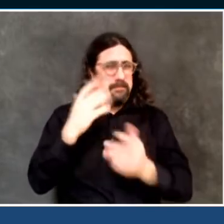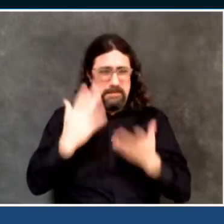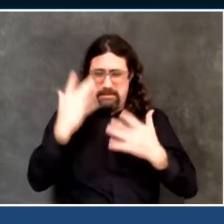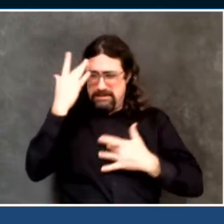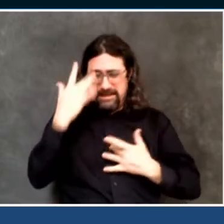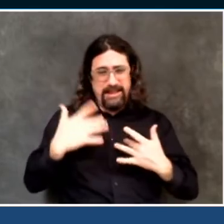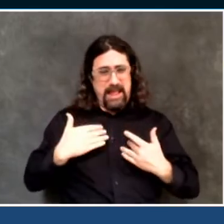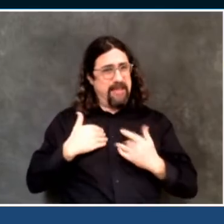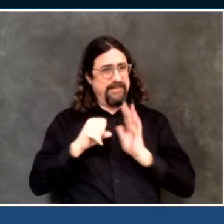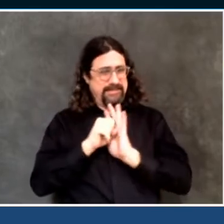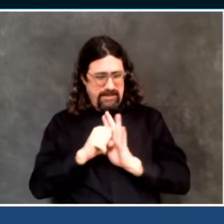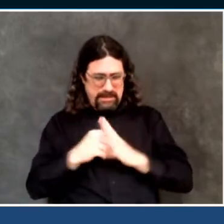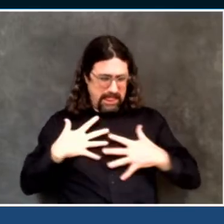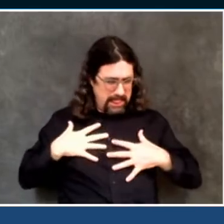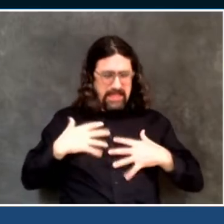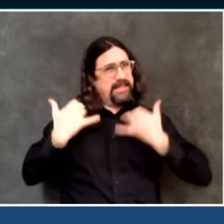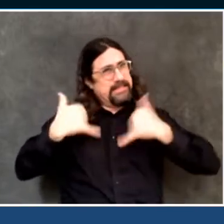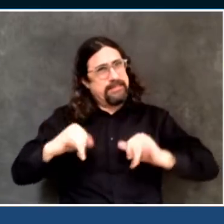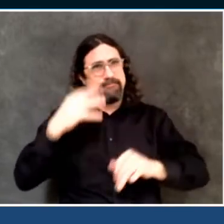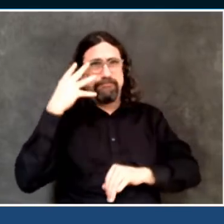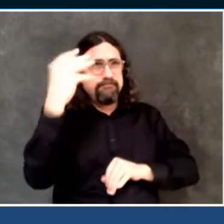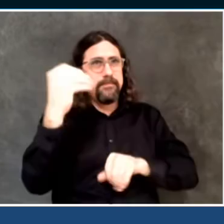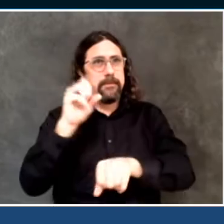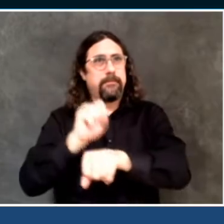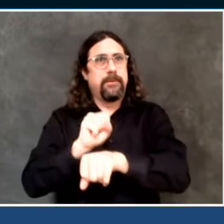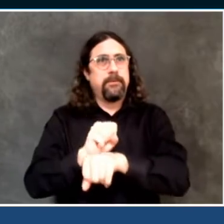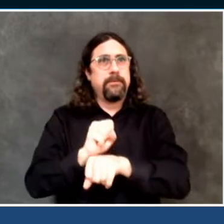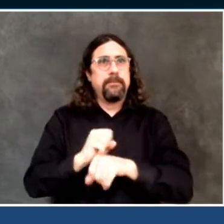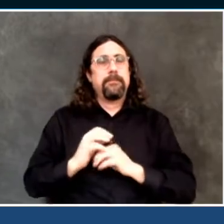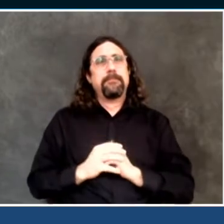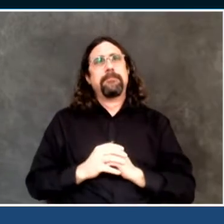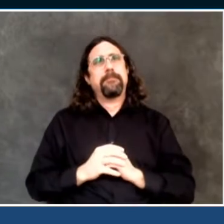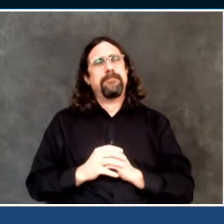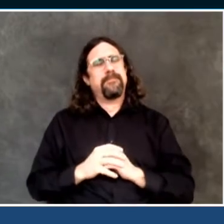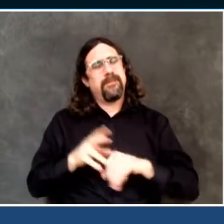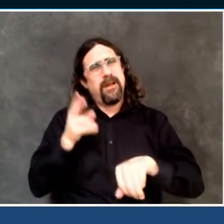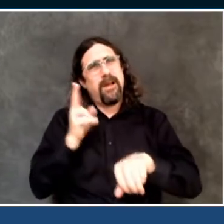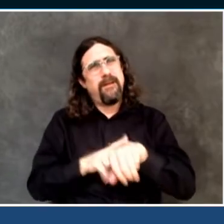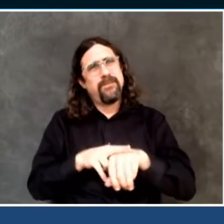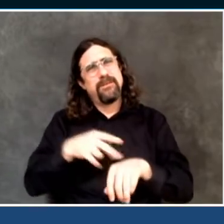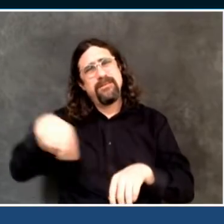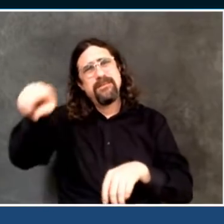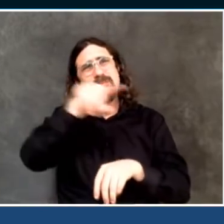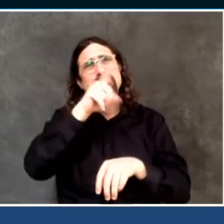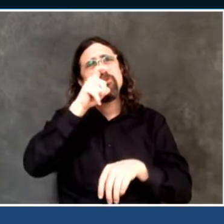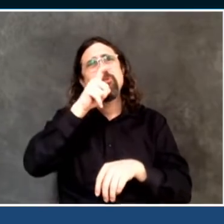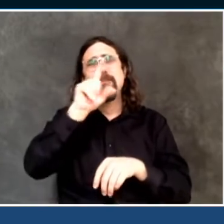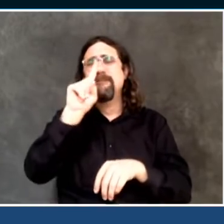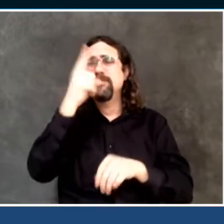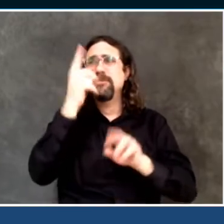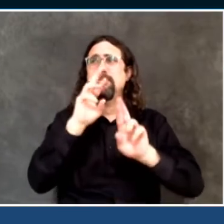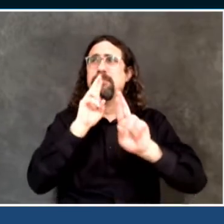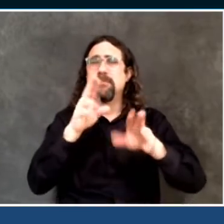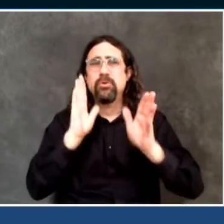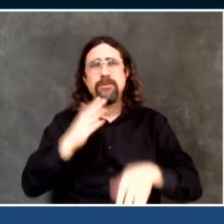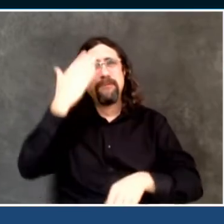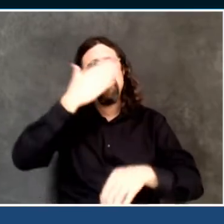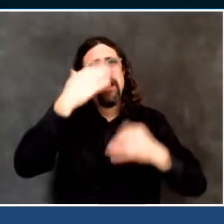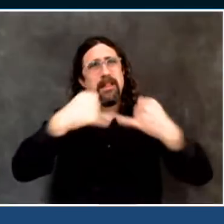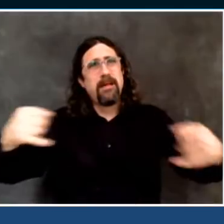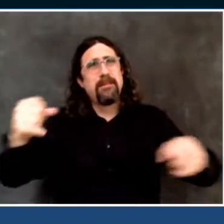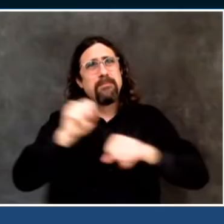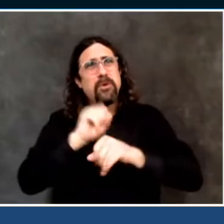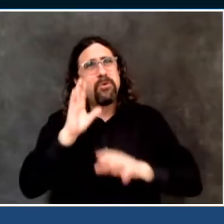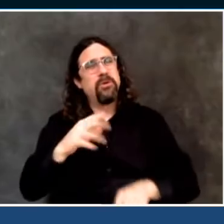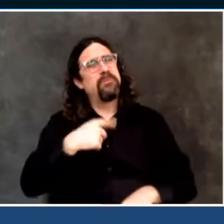our heroes. We wanted to make sure they came through okay, their families came through okay. But we also saw fewer and fewer of our first responders available on